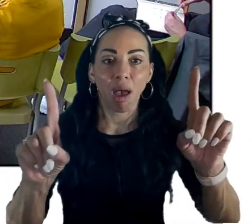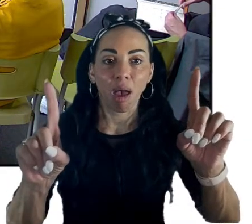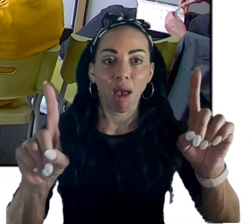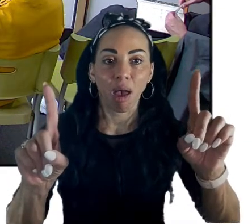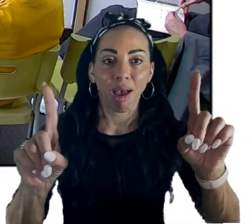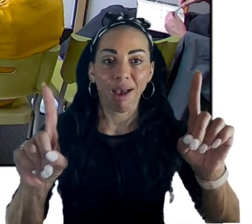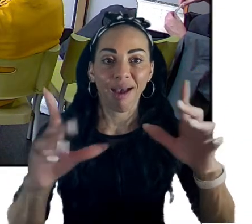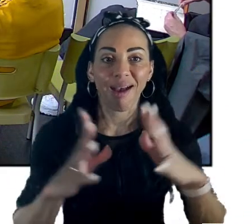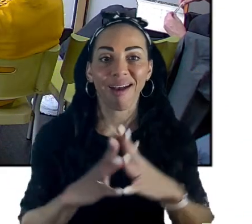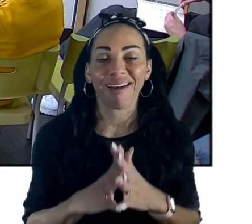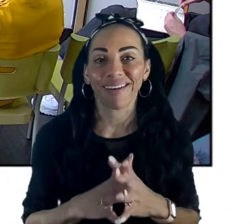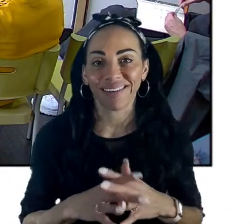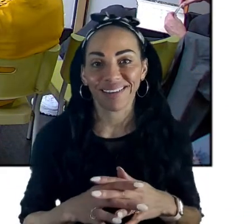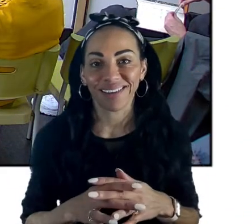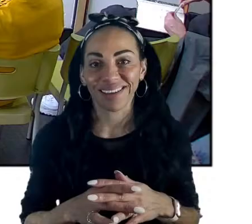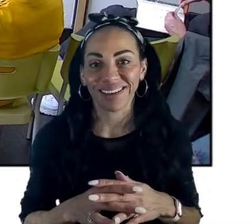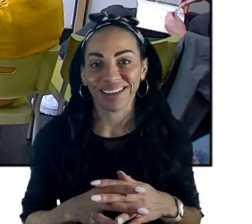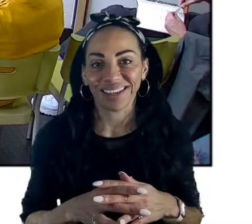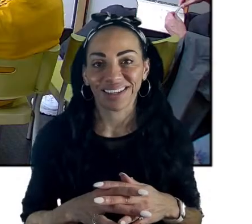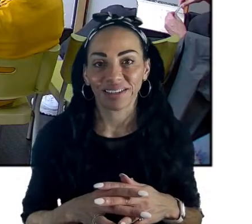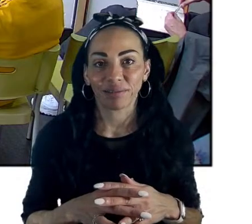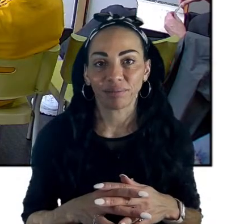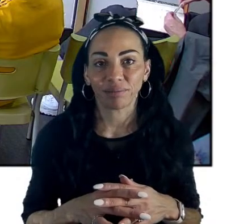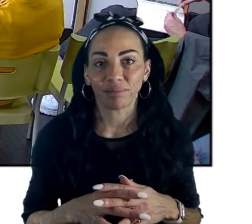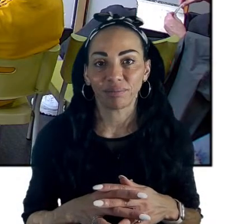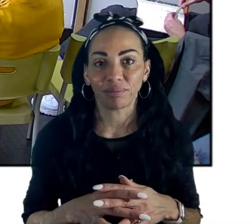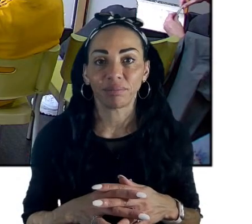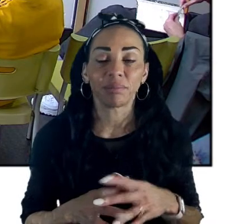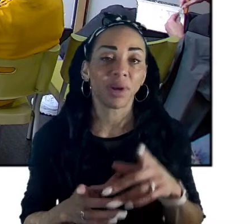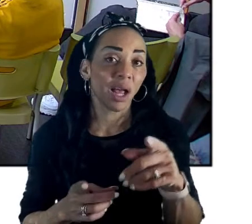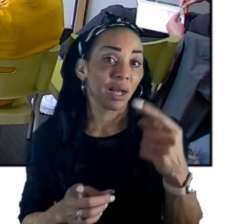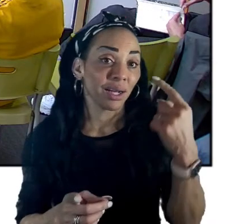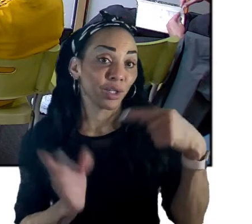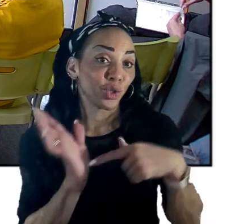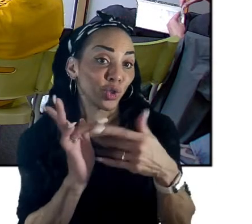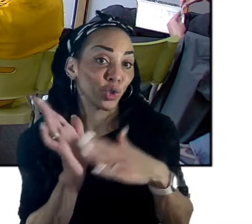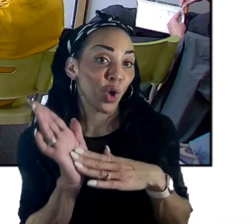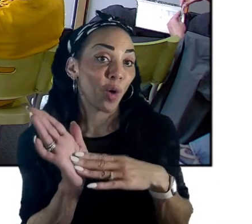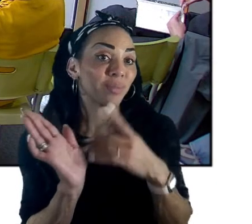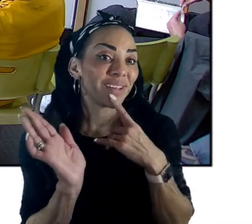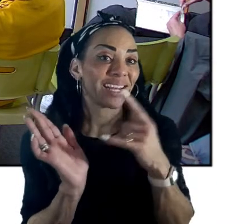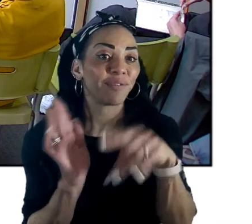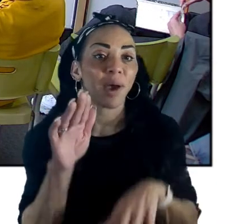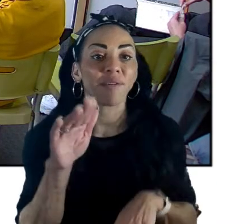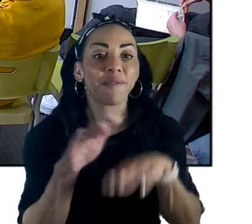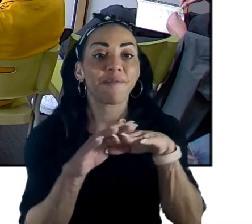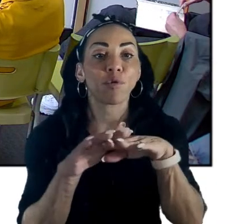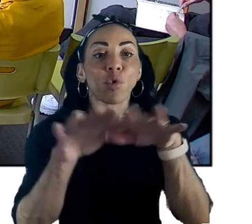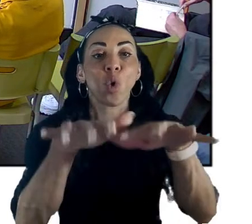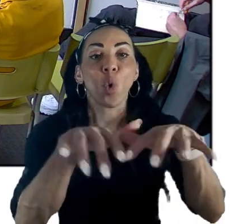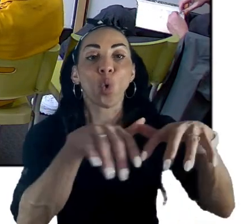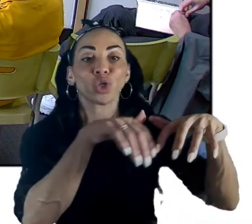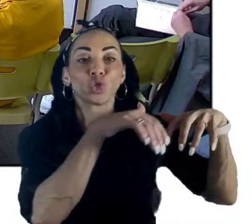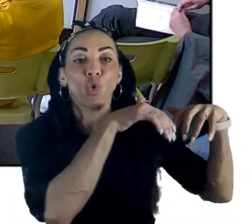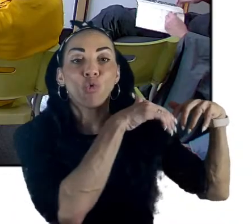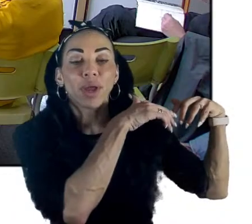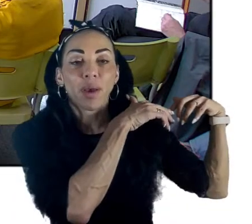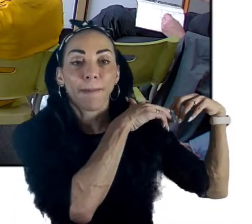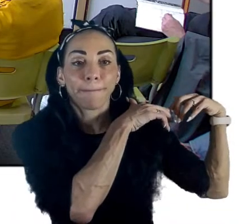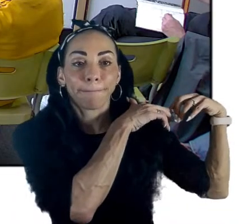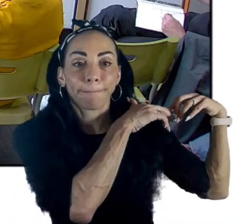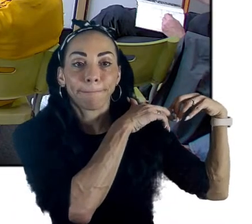it's like, you know, like a packed auditorium full of audience members, and I do this kind of like